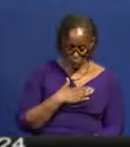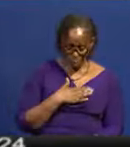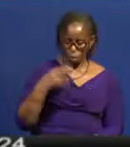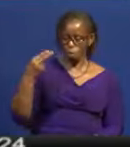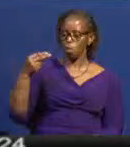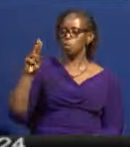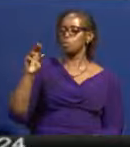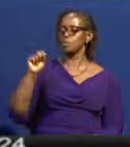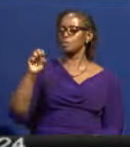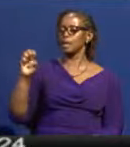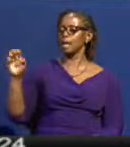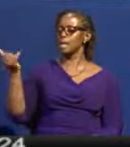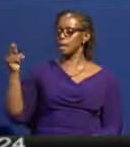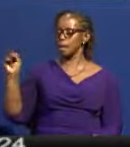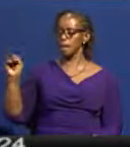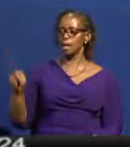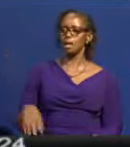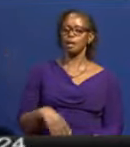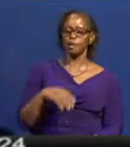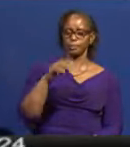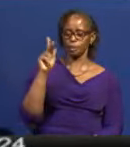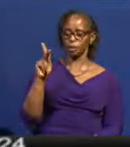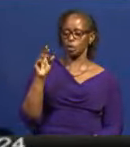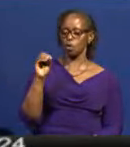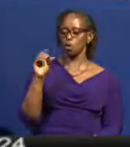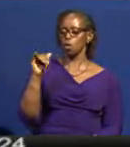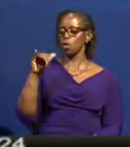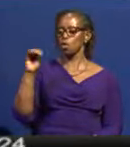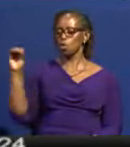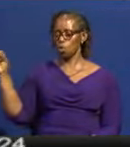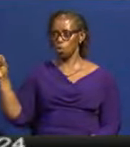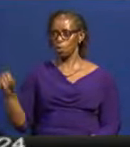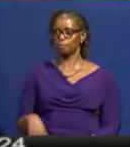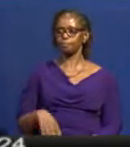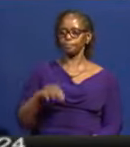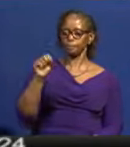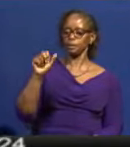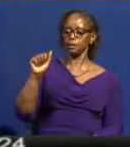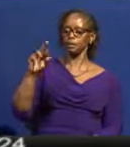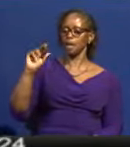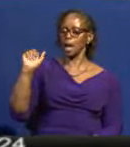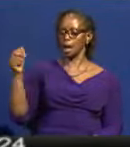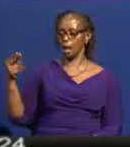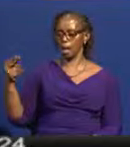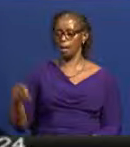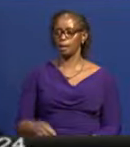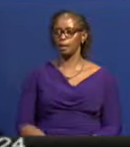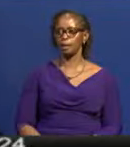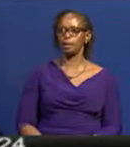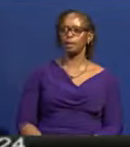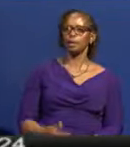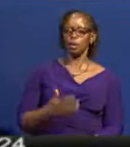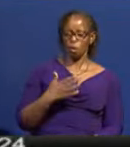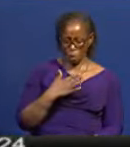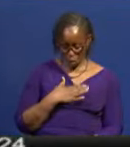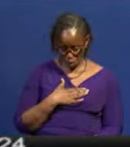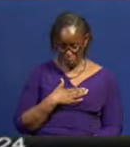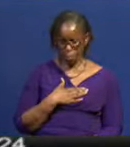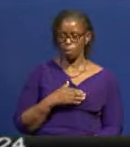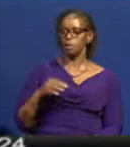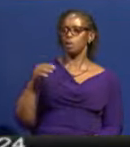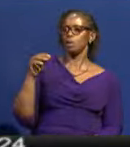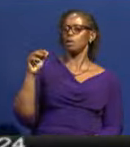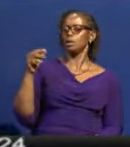Hussein Mohamed. James Koyo. Sarah Paulata Korere. Honorable